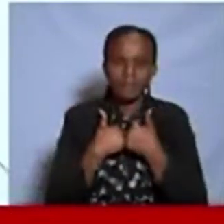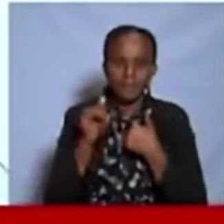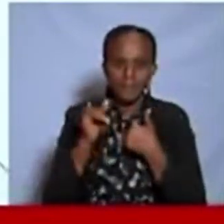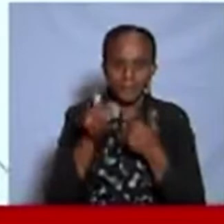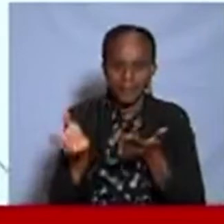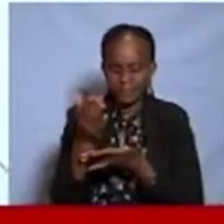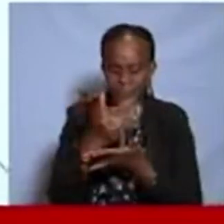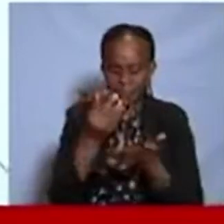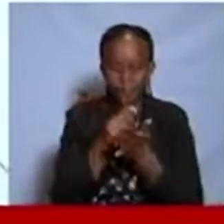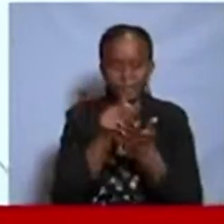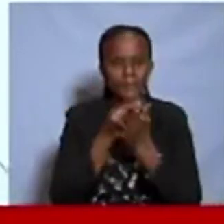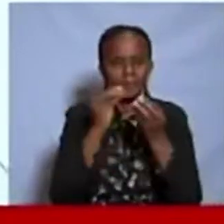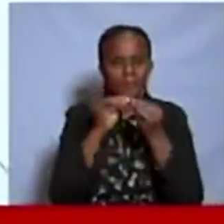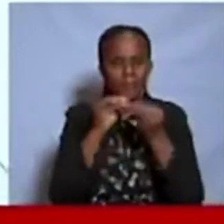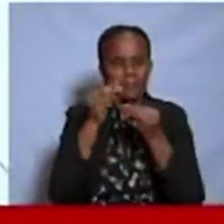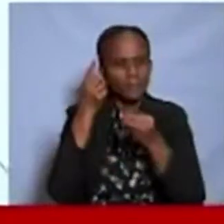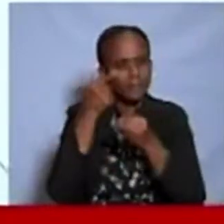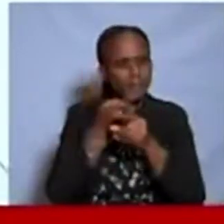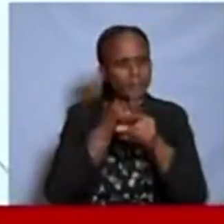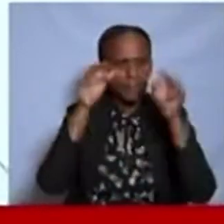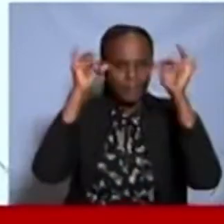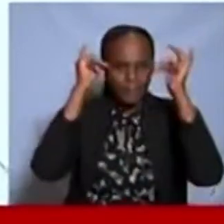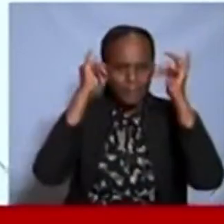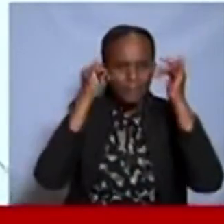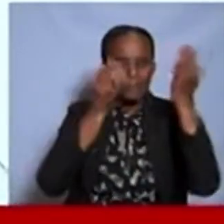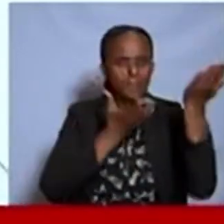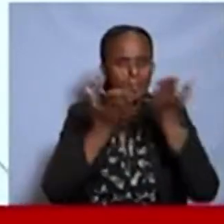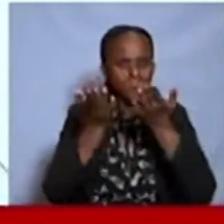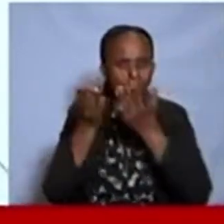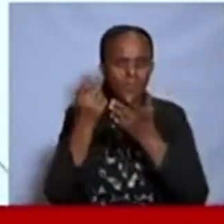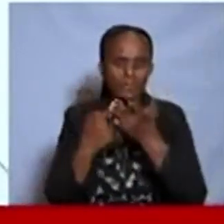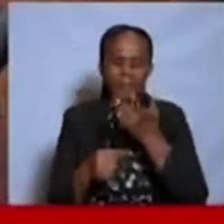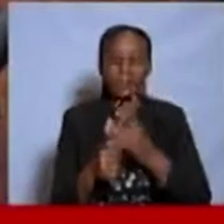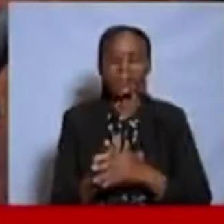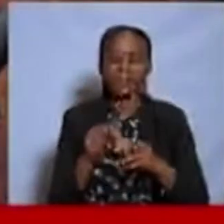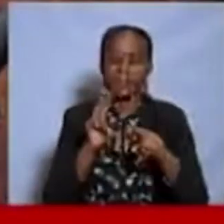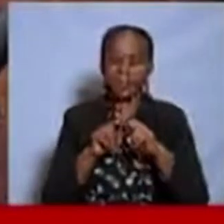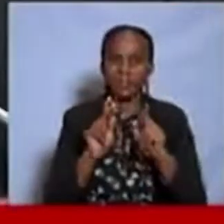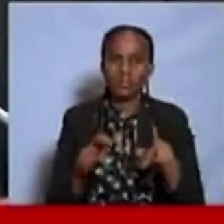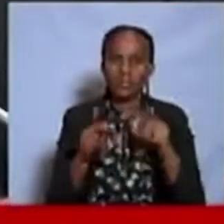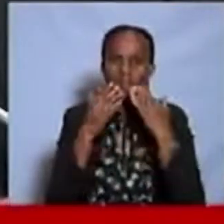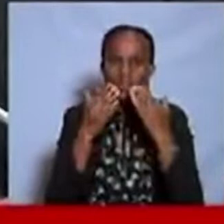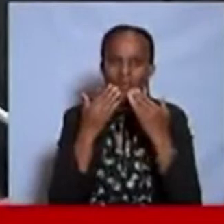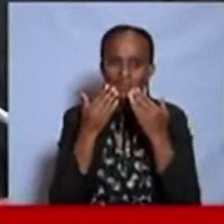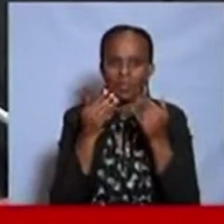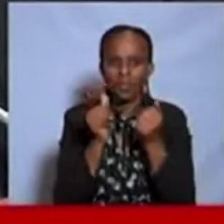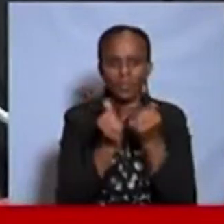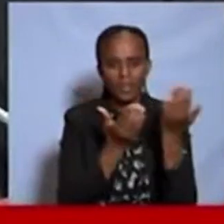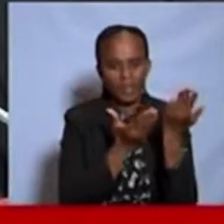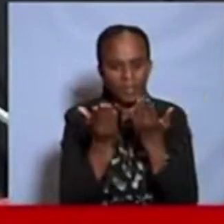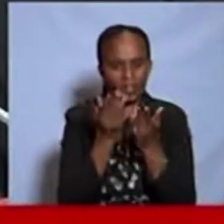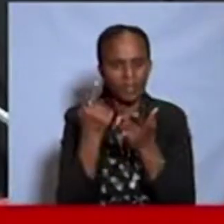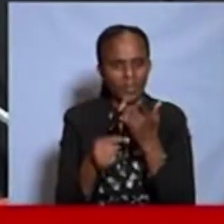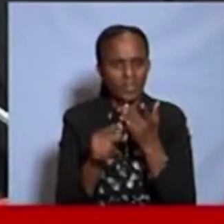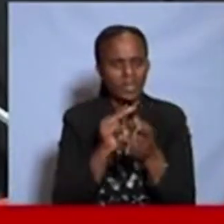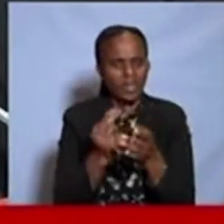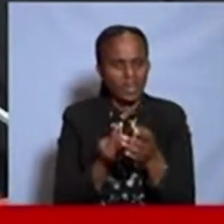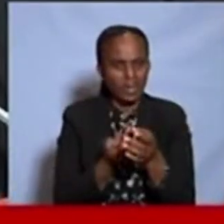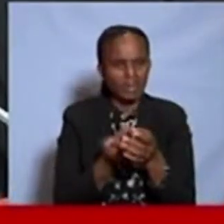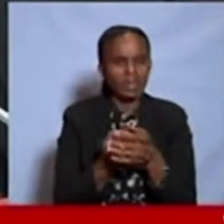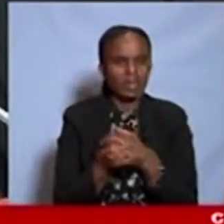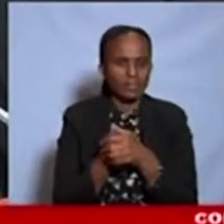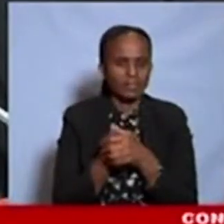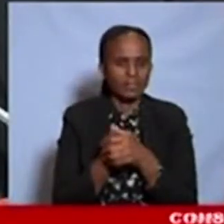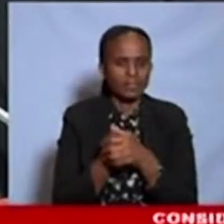of money from cows? So what service do you offer in return? Thank you, Chair. Among the services that we do as Namwala Council, I think